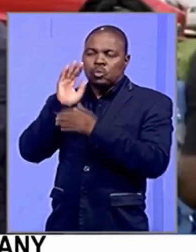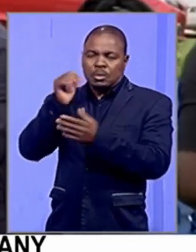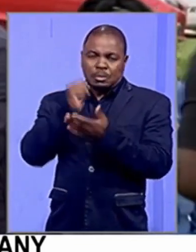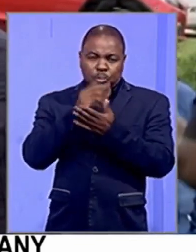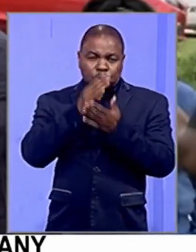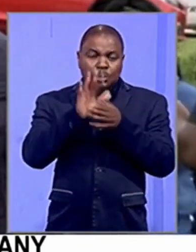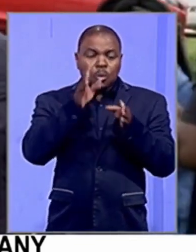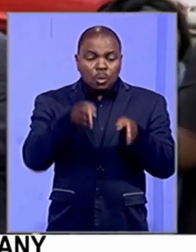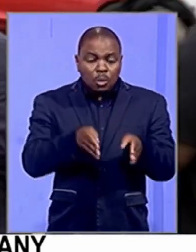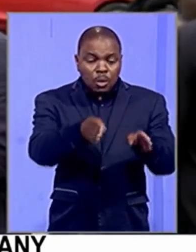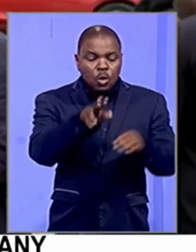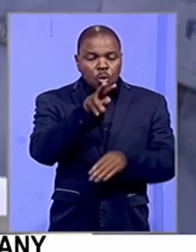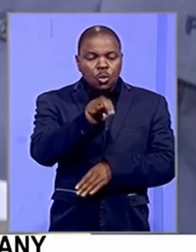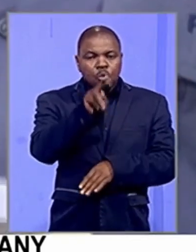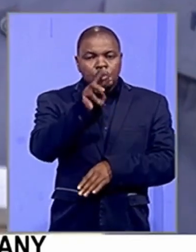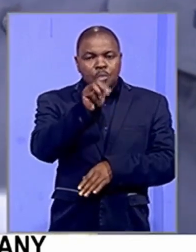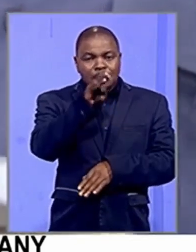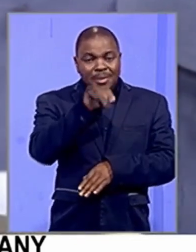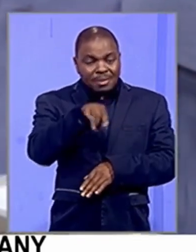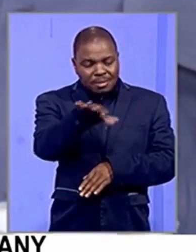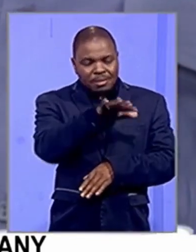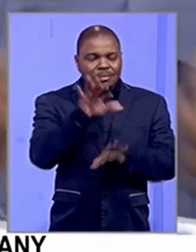ba dirisang mmila wa Numbi ba nna ba